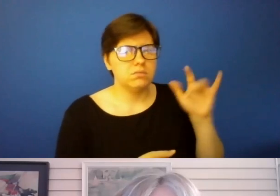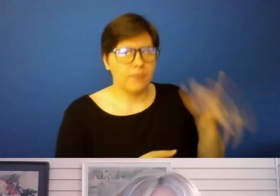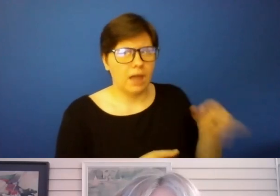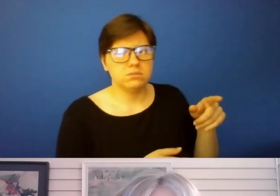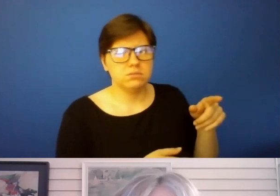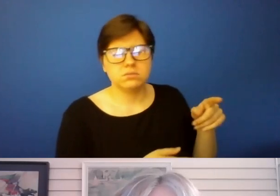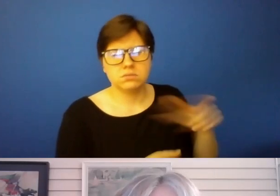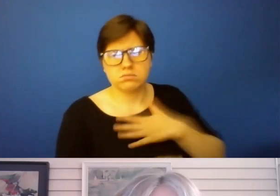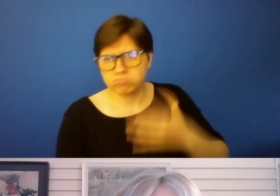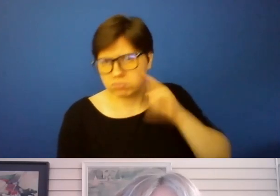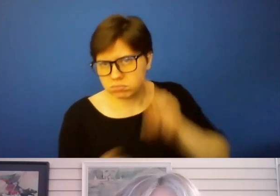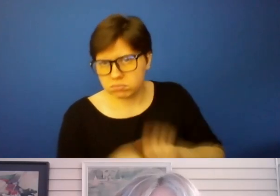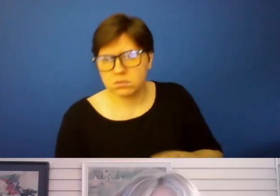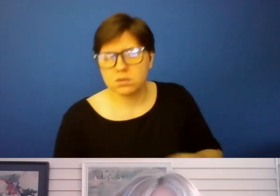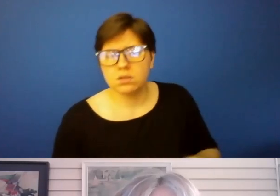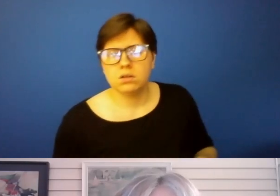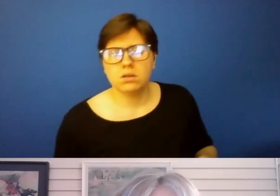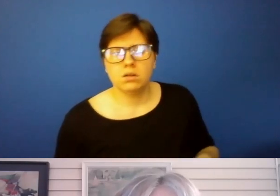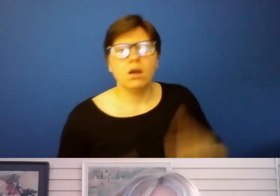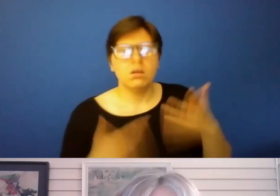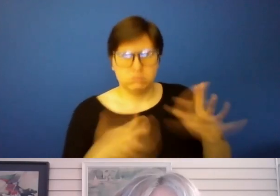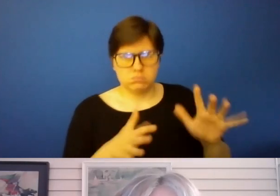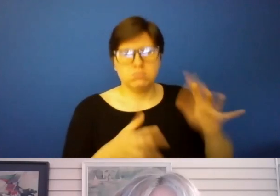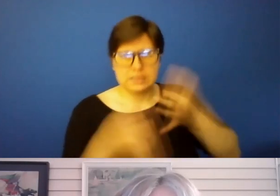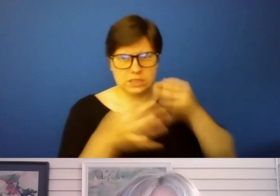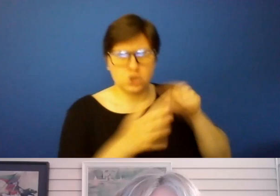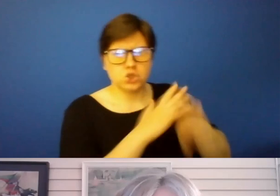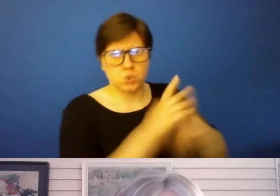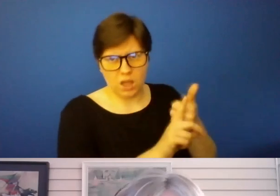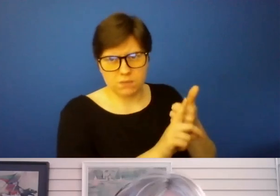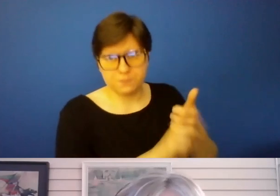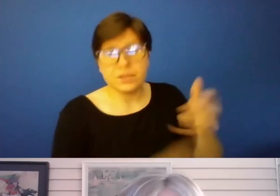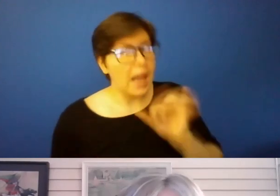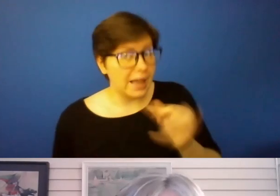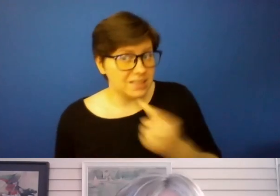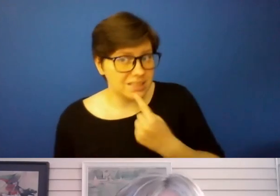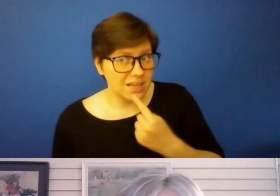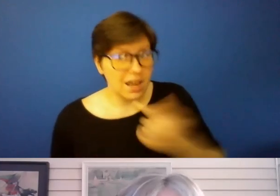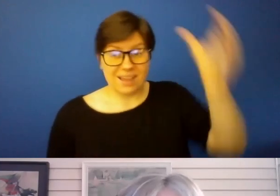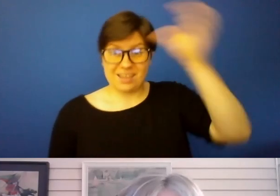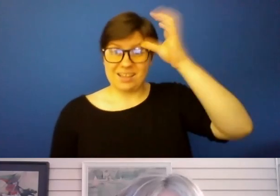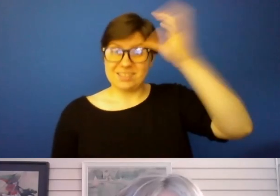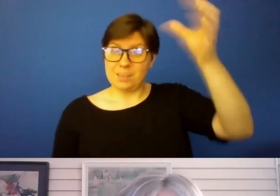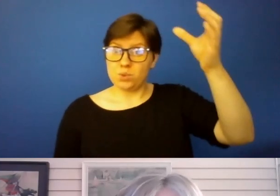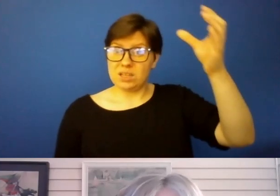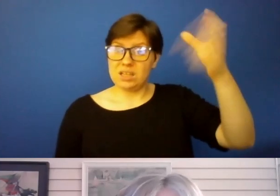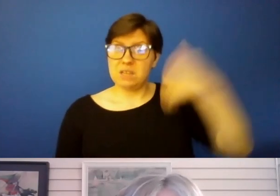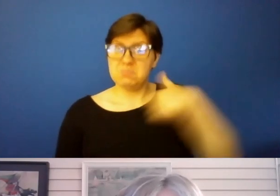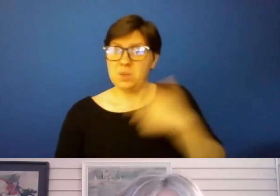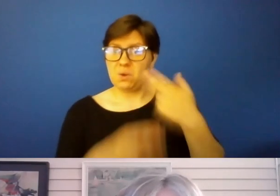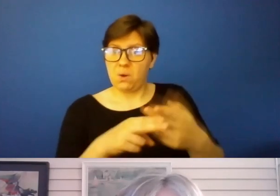pure statutory sense, it's been considered suicide. I think, as I said, conceptually it is suicide. It's one